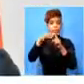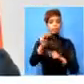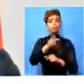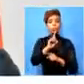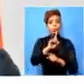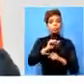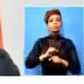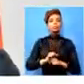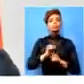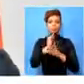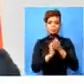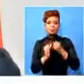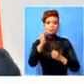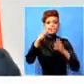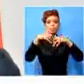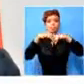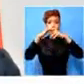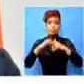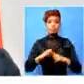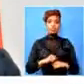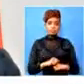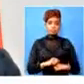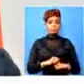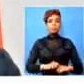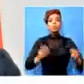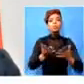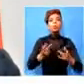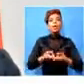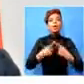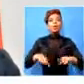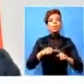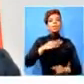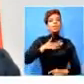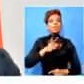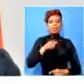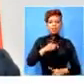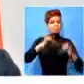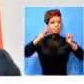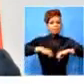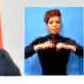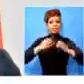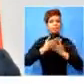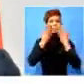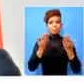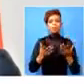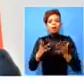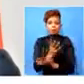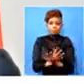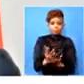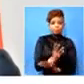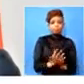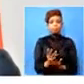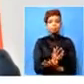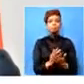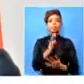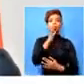of independent formations. Where we differ or disagree, we will engage. If the engagements do